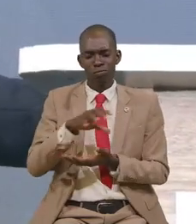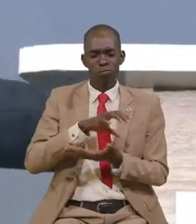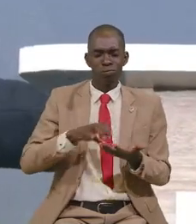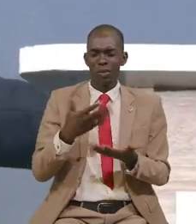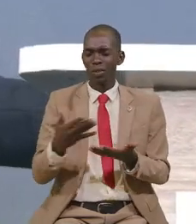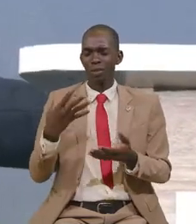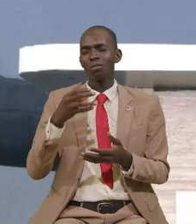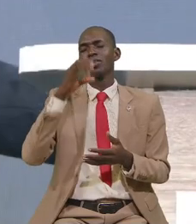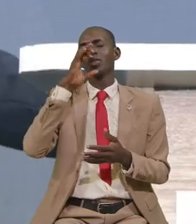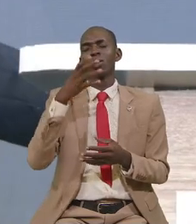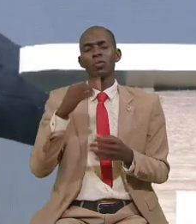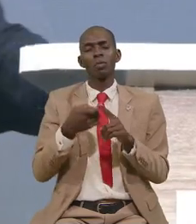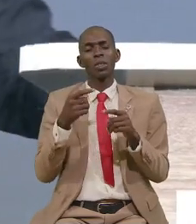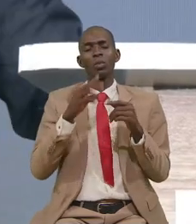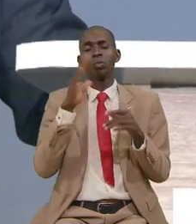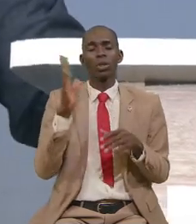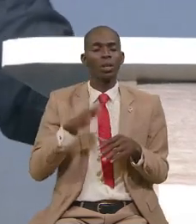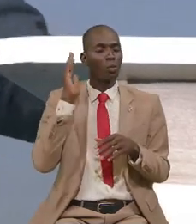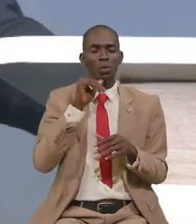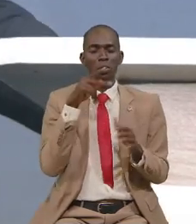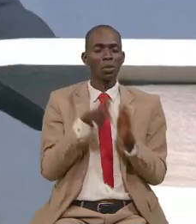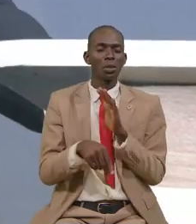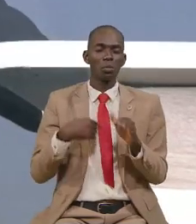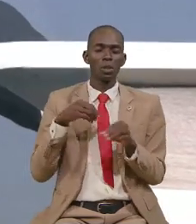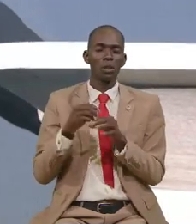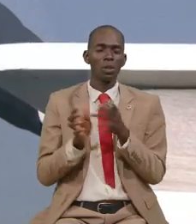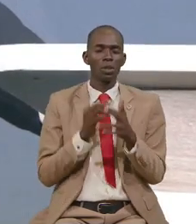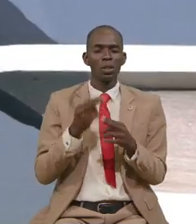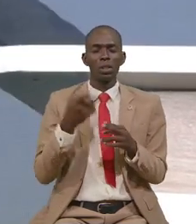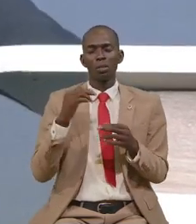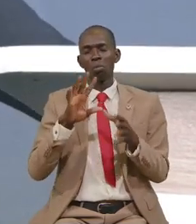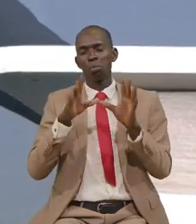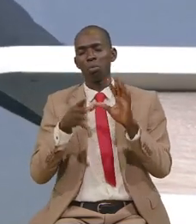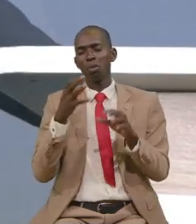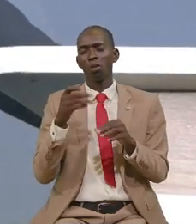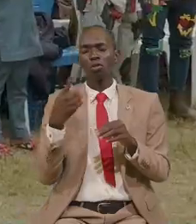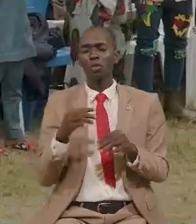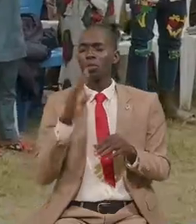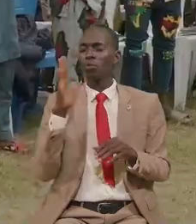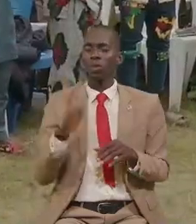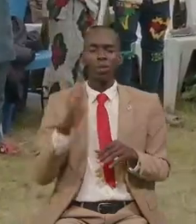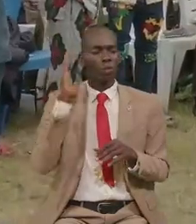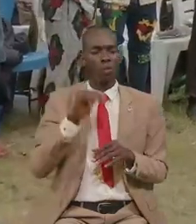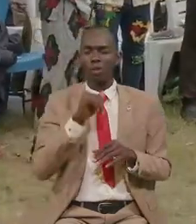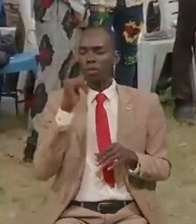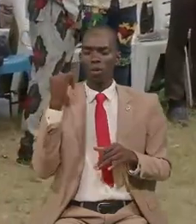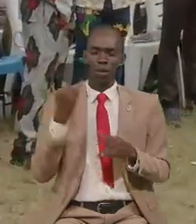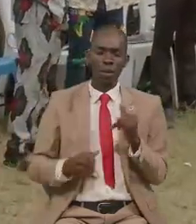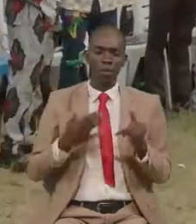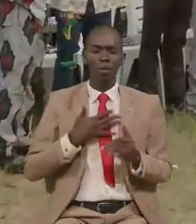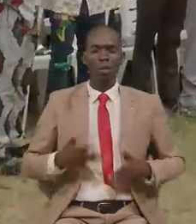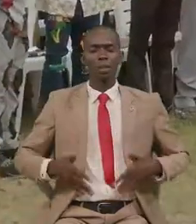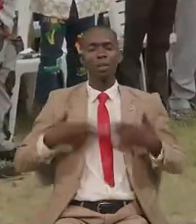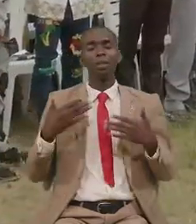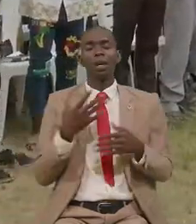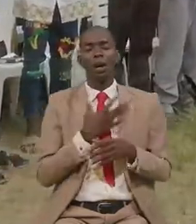you. The manipulation of the wicked will not cut your life short. And the